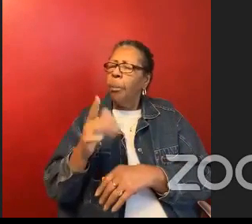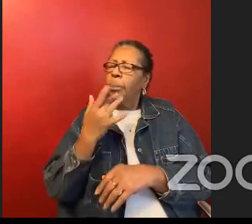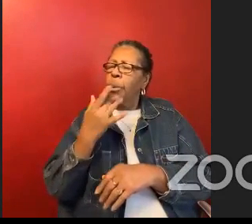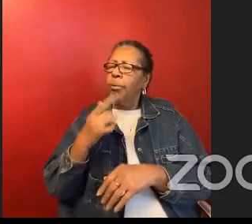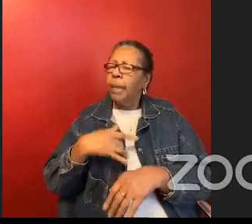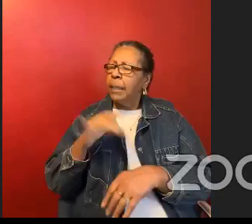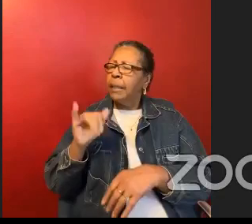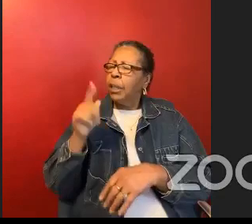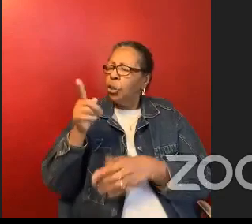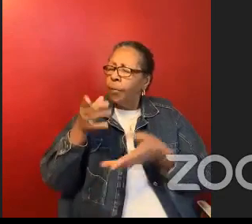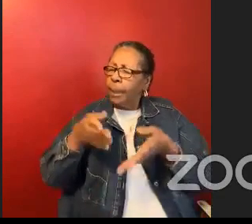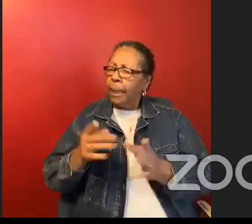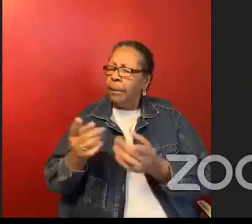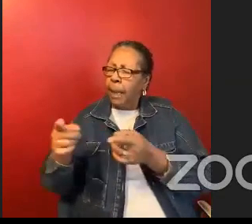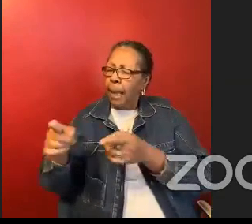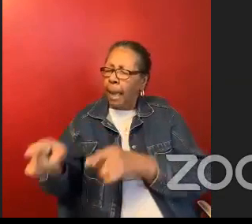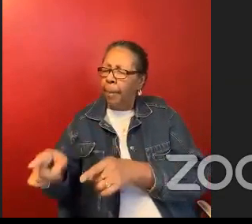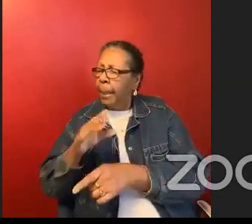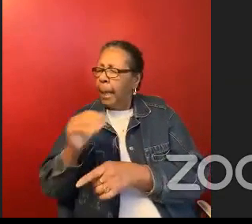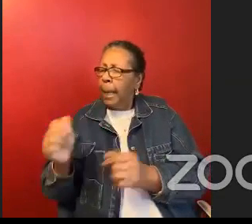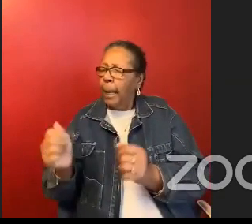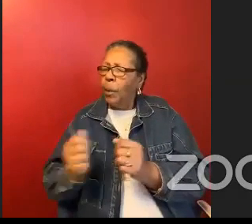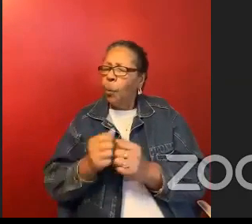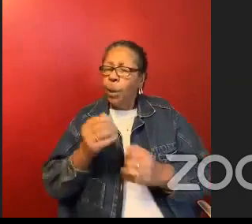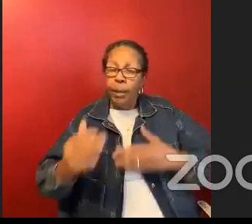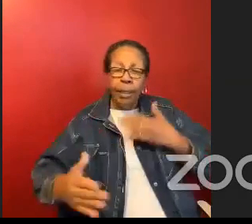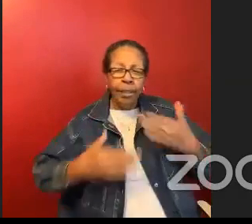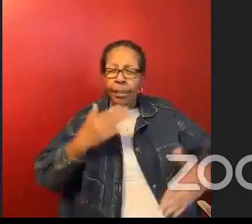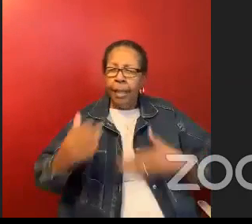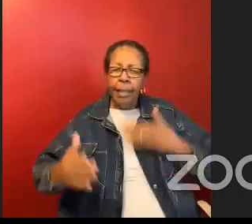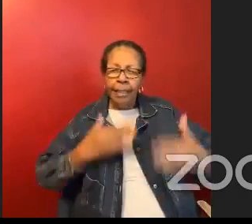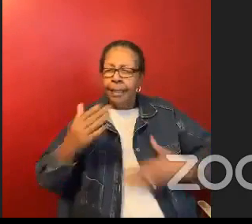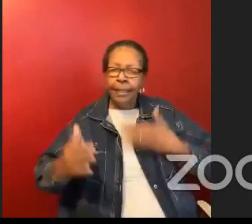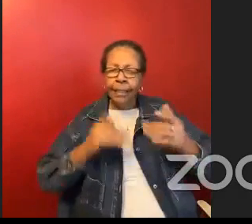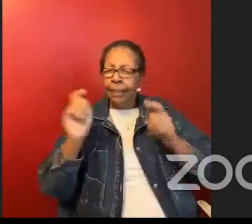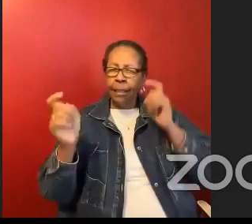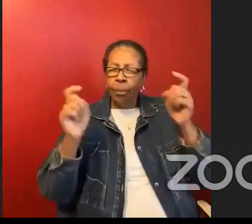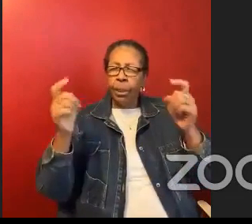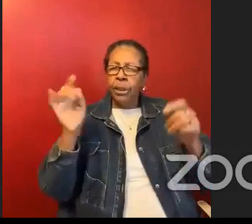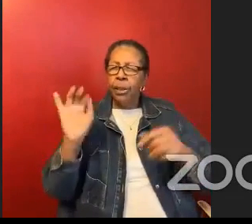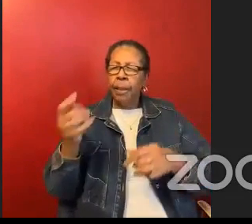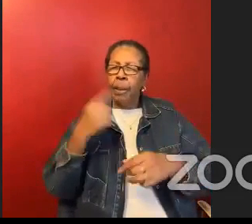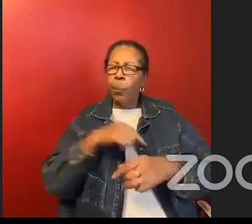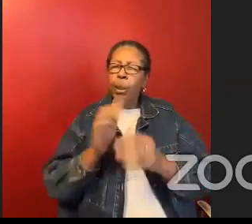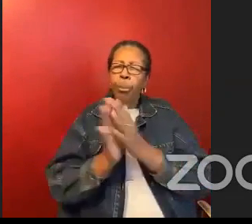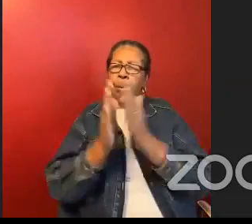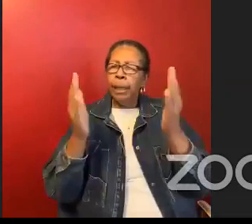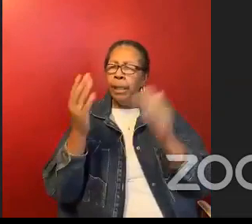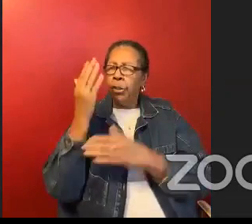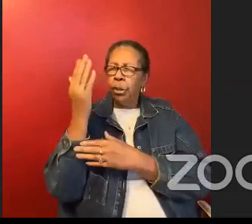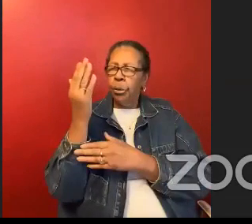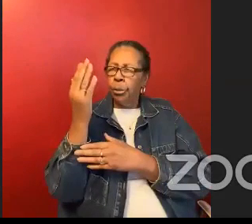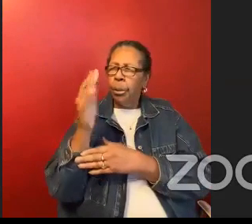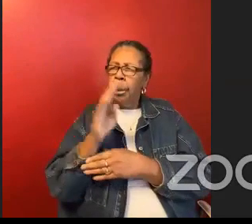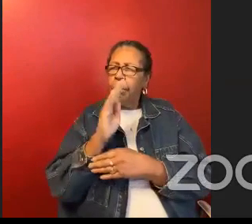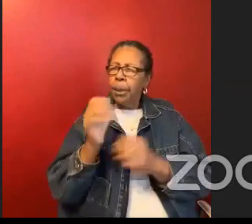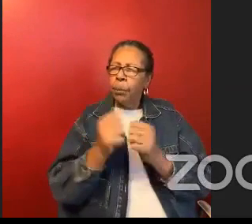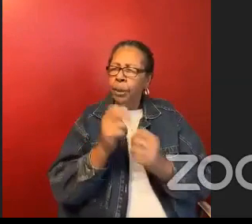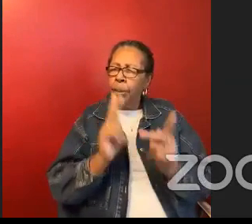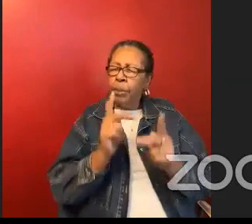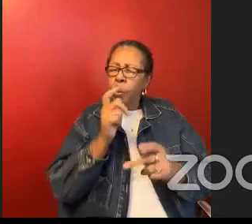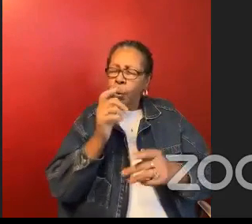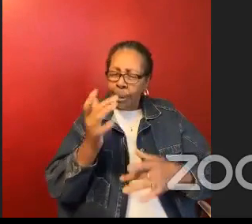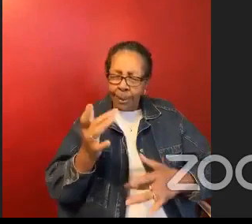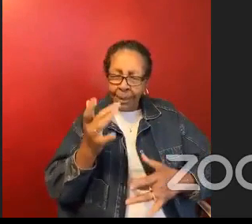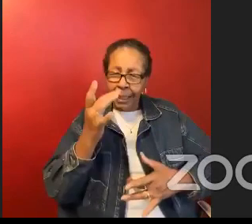this year, and it's with rejoicing and celebration that we praise you for them. Be with those who are sick, those who are